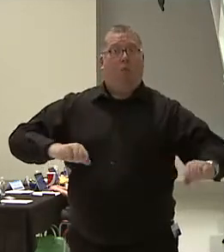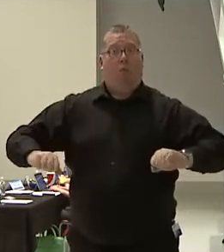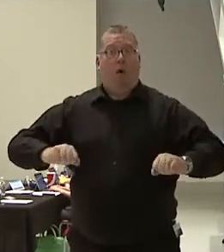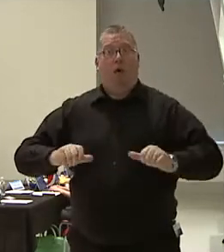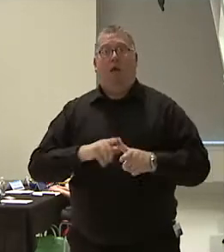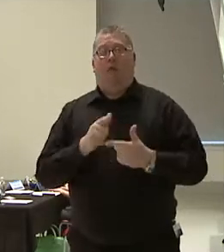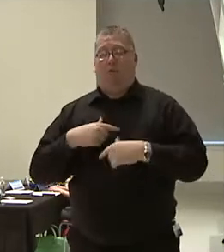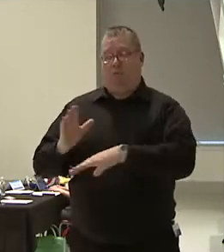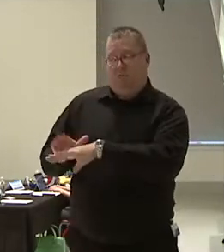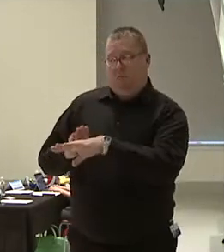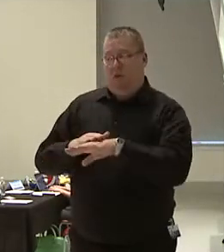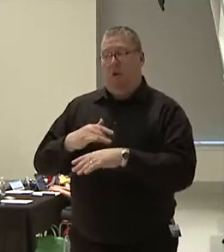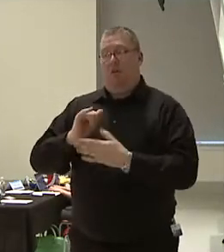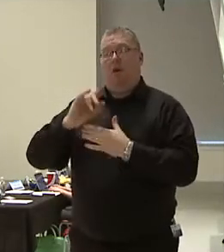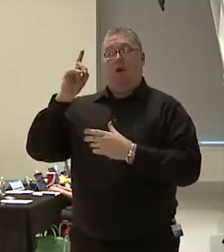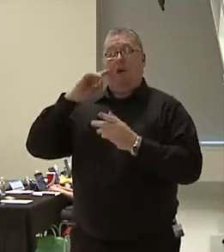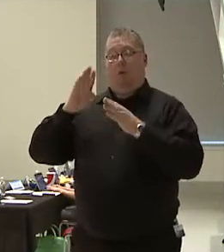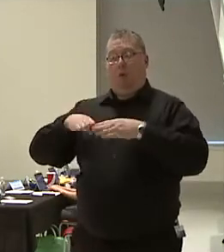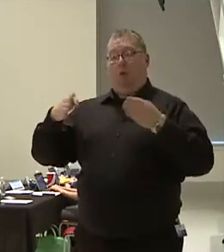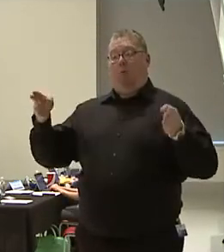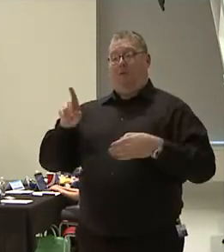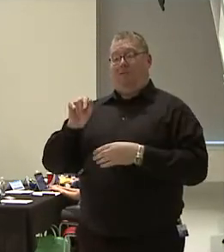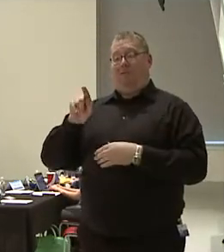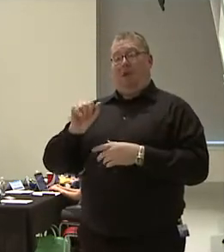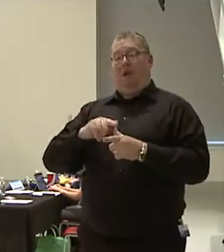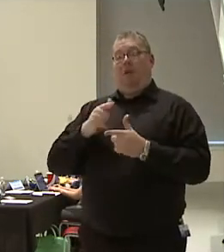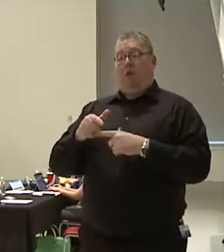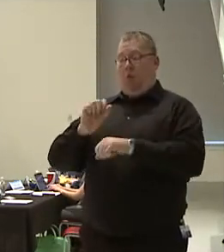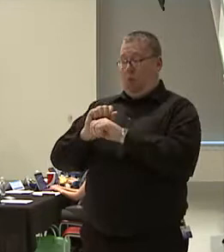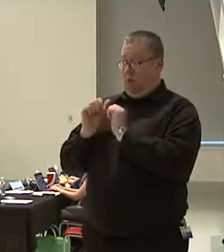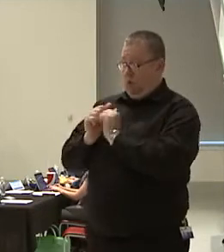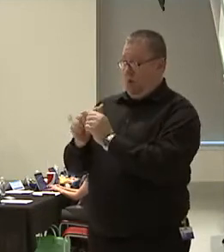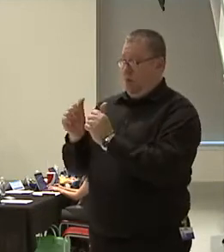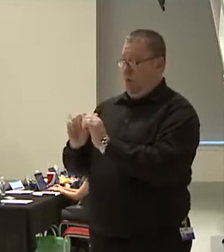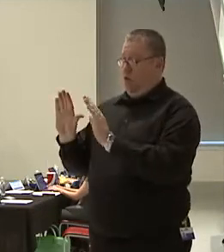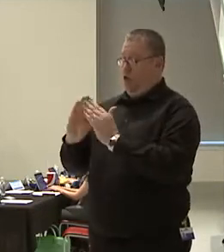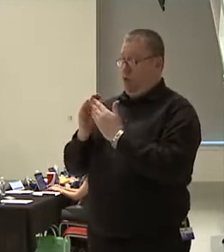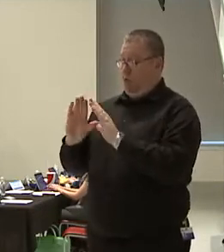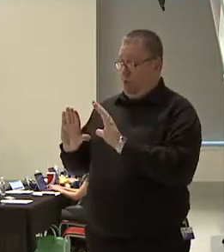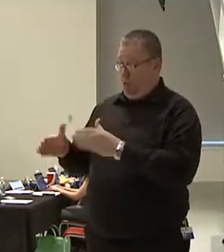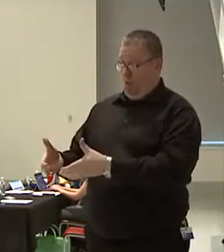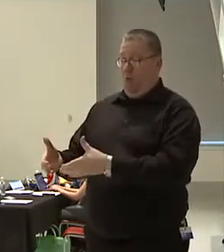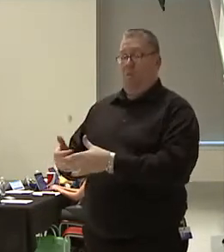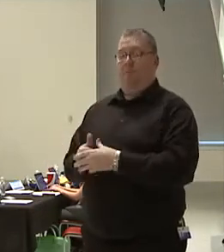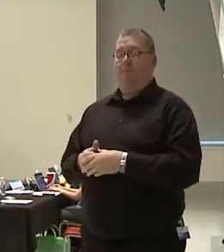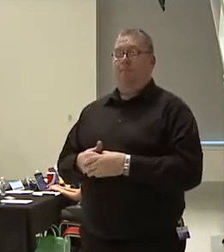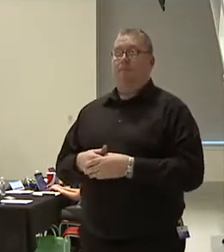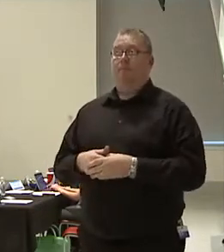possible when government opened up its data and then collaborated respectfully with community organizations and hackers.